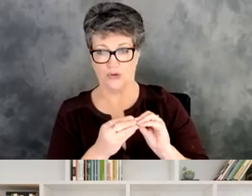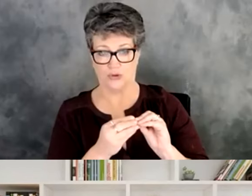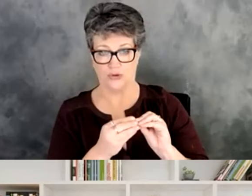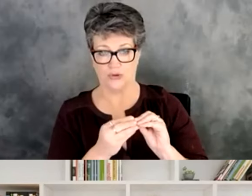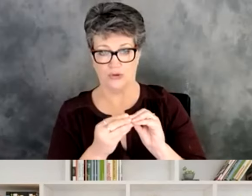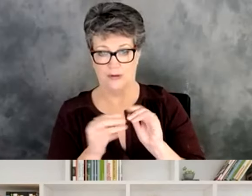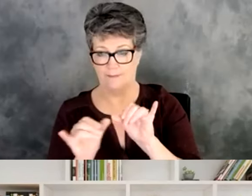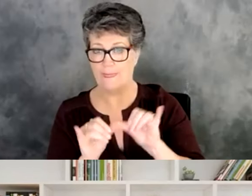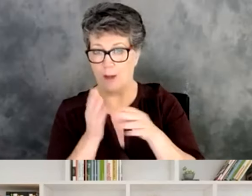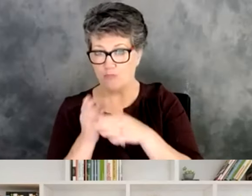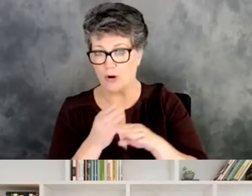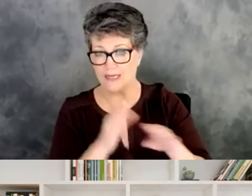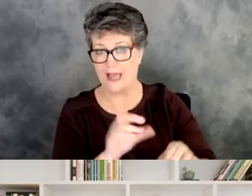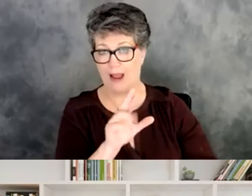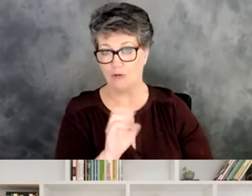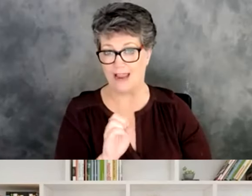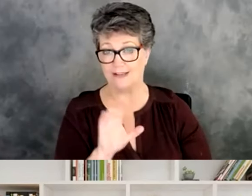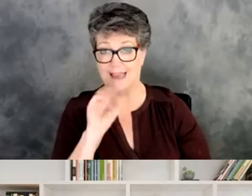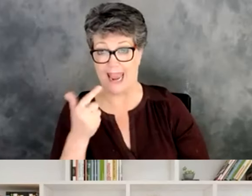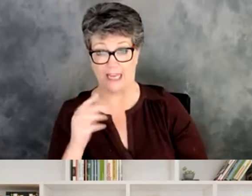metrics broken down by race and age.